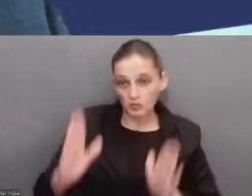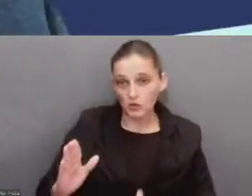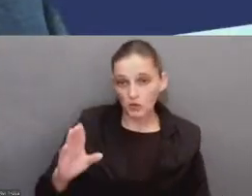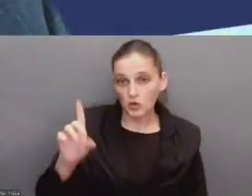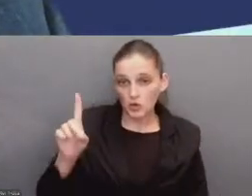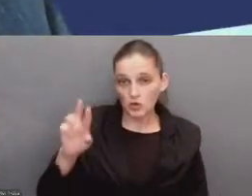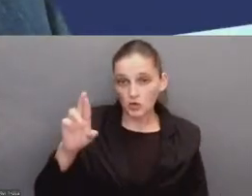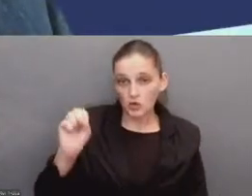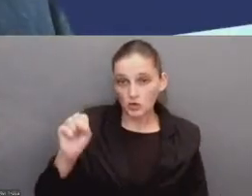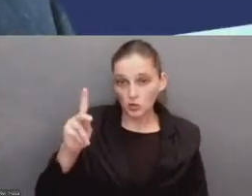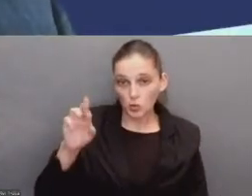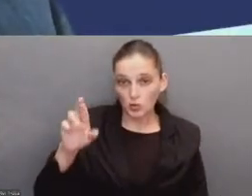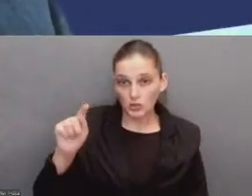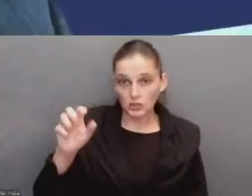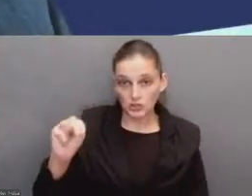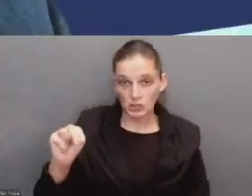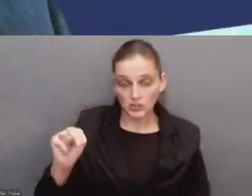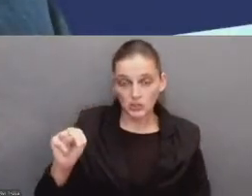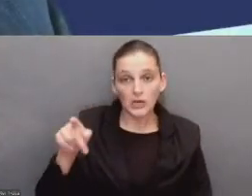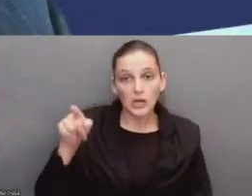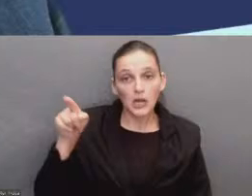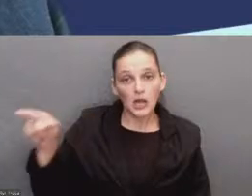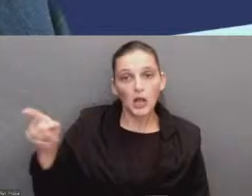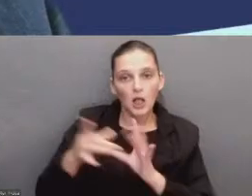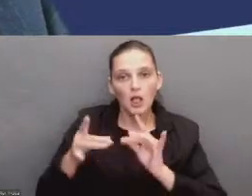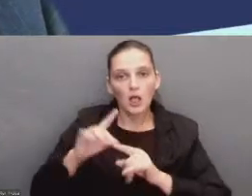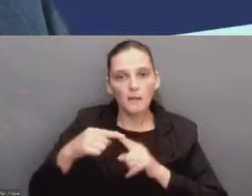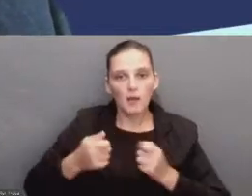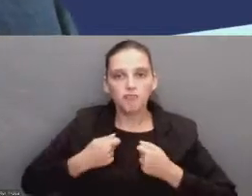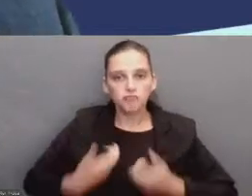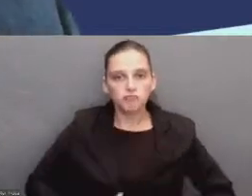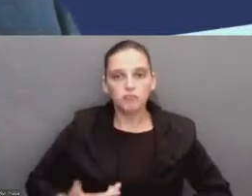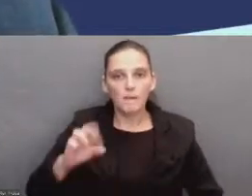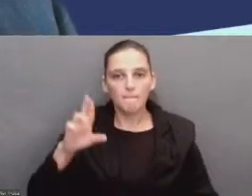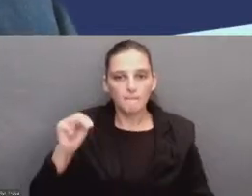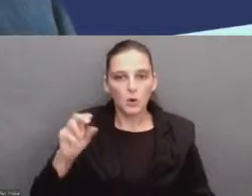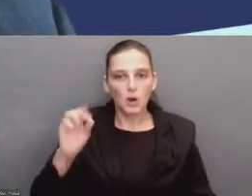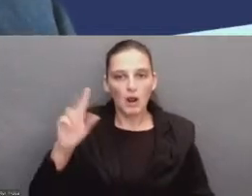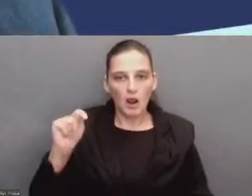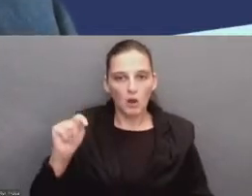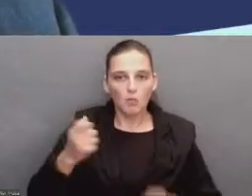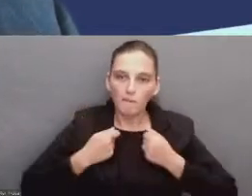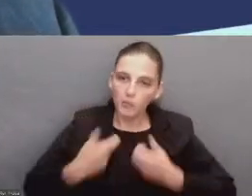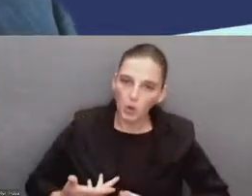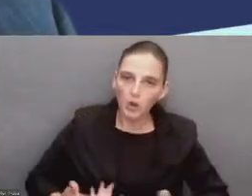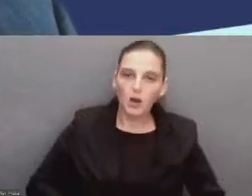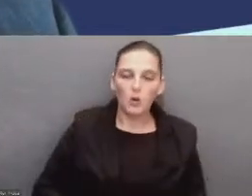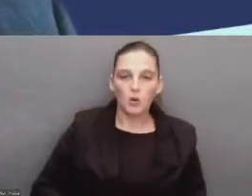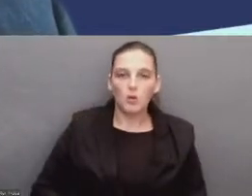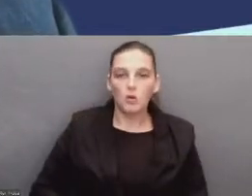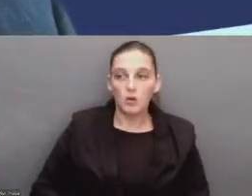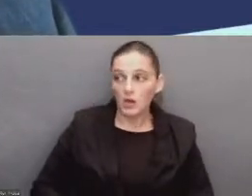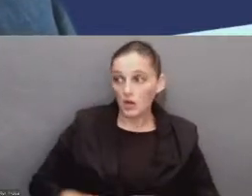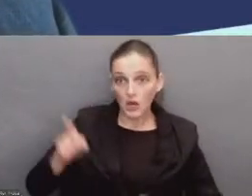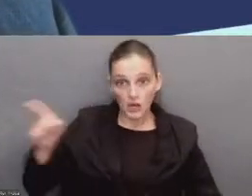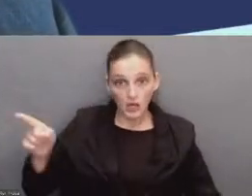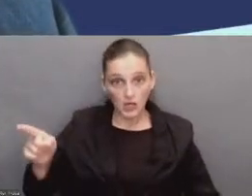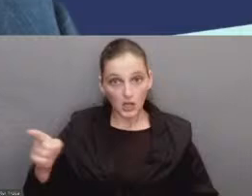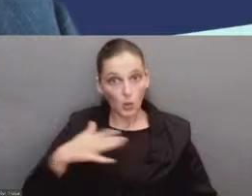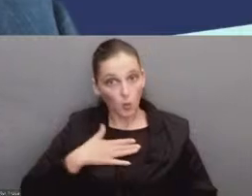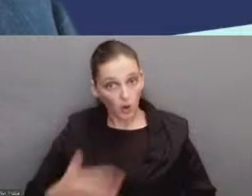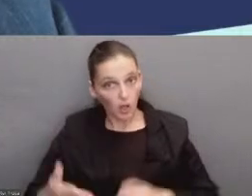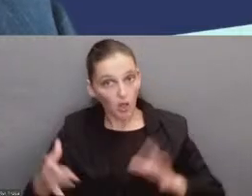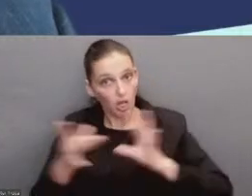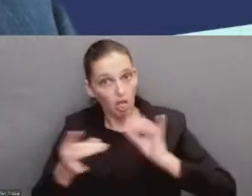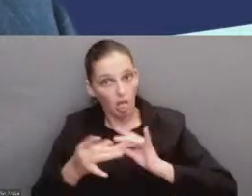was willing to talk about when it came to burnout. The fact that we're willing to talk about burnout is huge, in my opinion, that